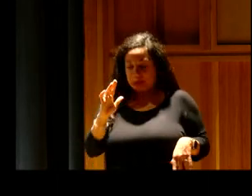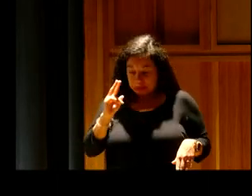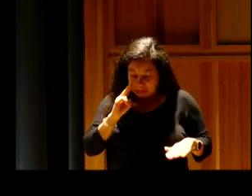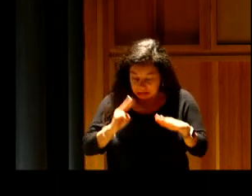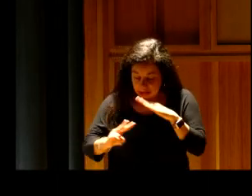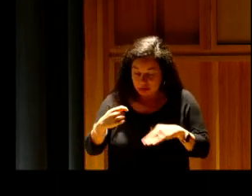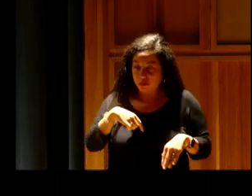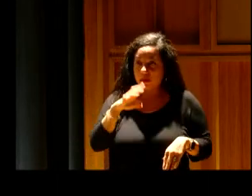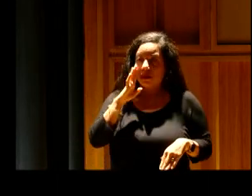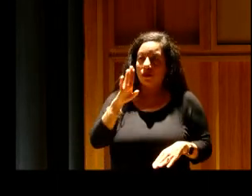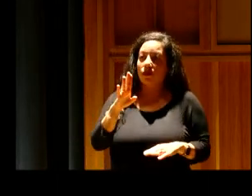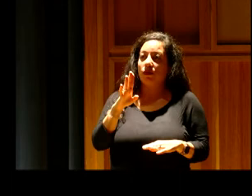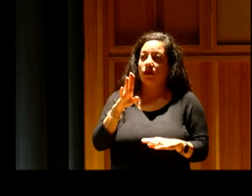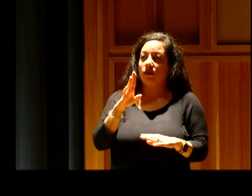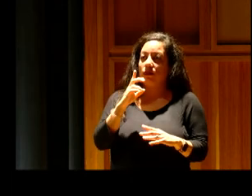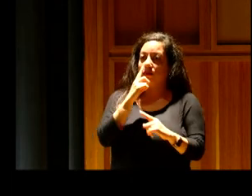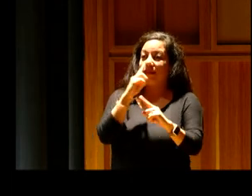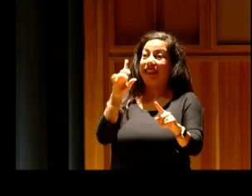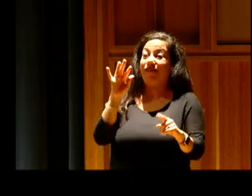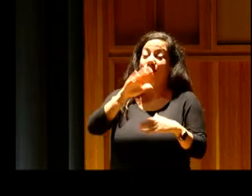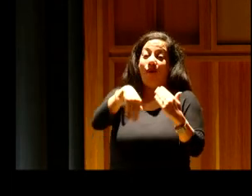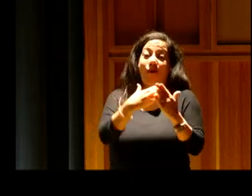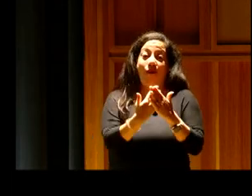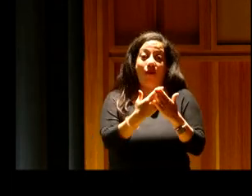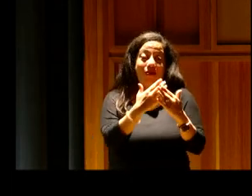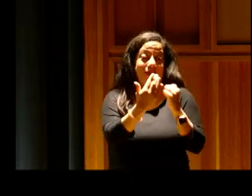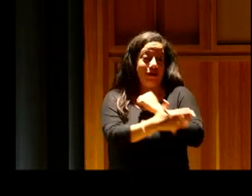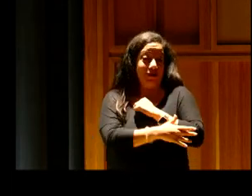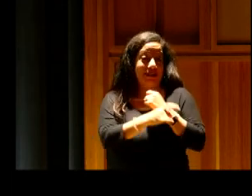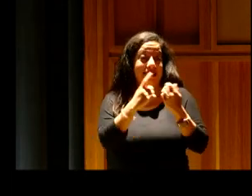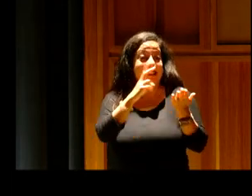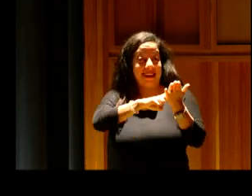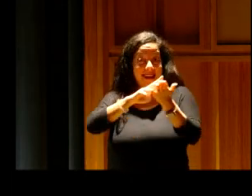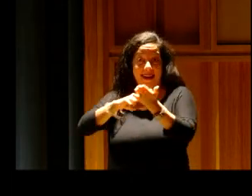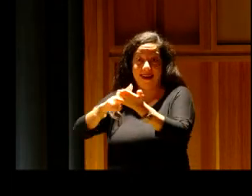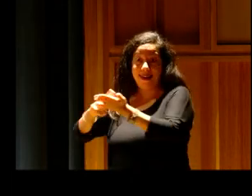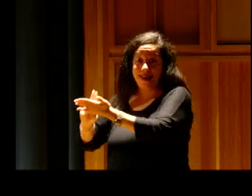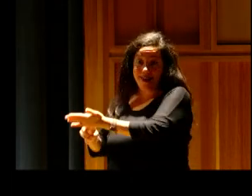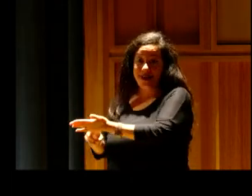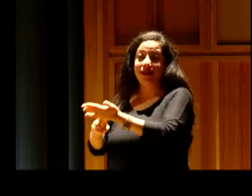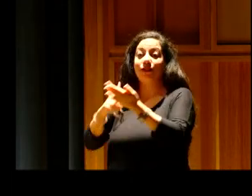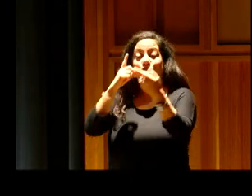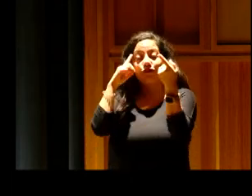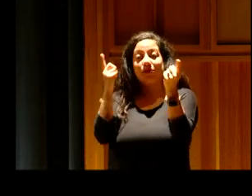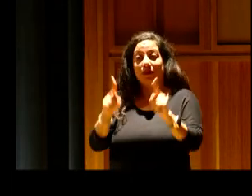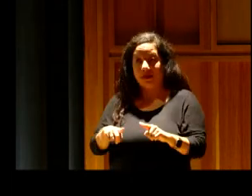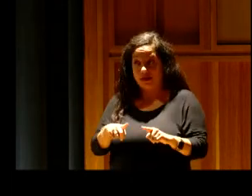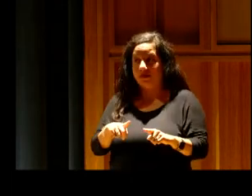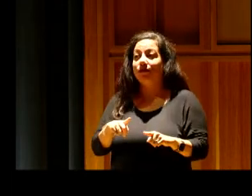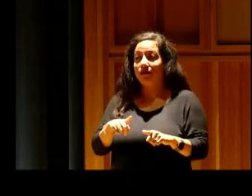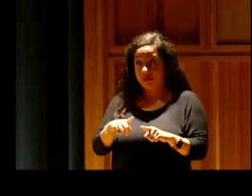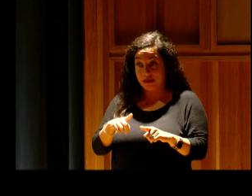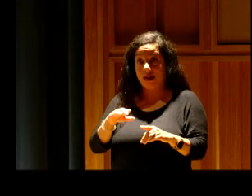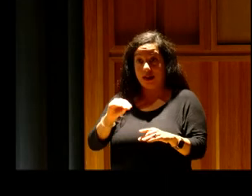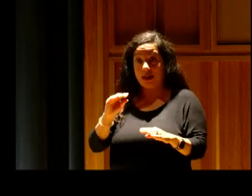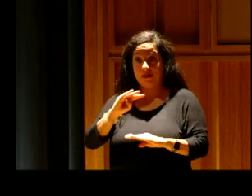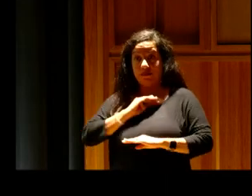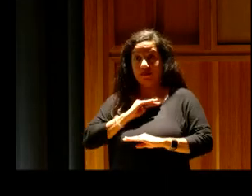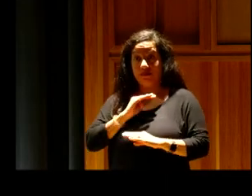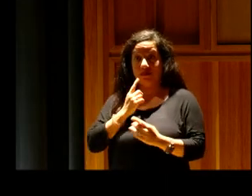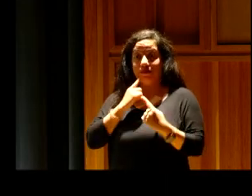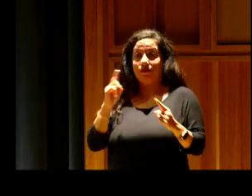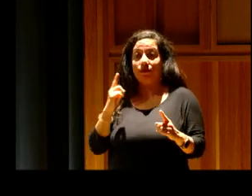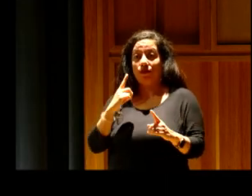to if all the countries that signed the Paris Agreement meet the pledges that they agreed to